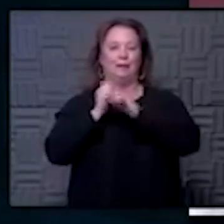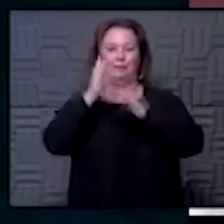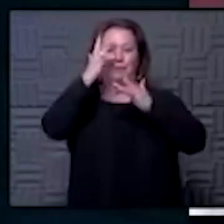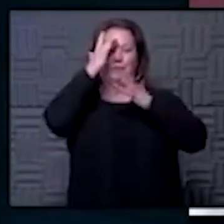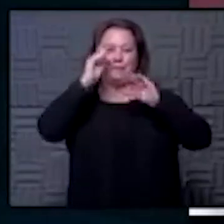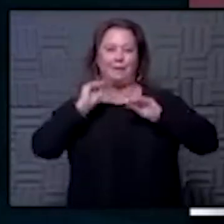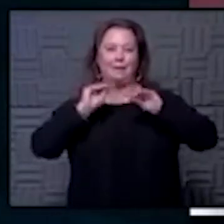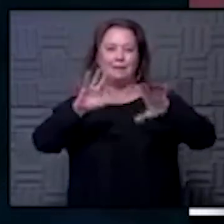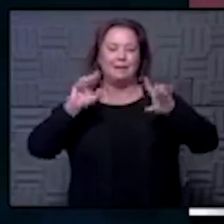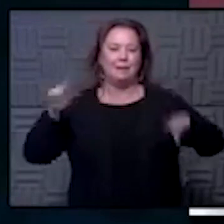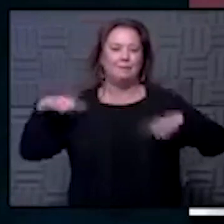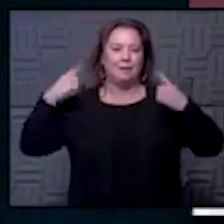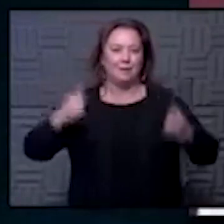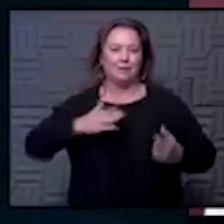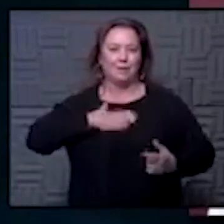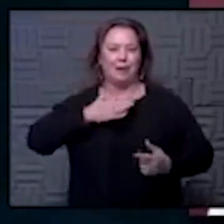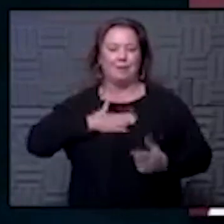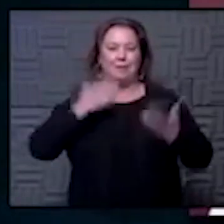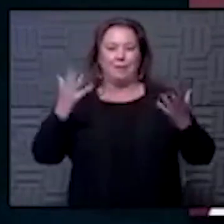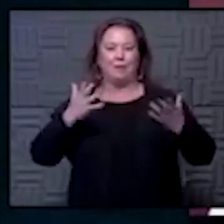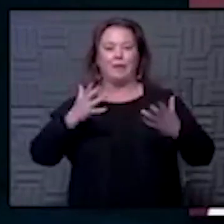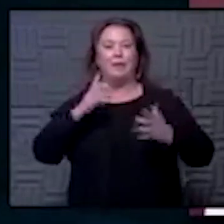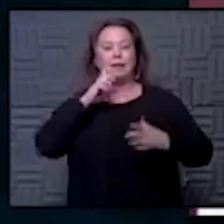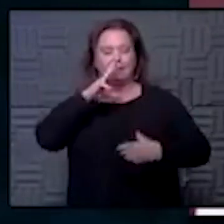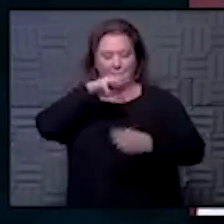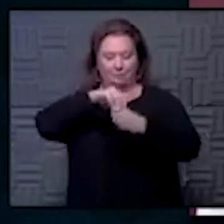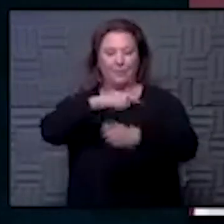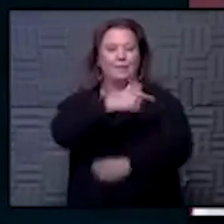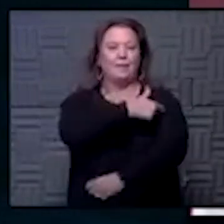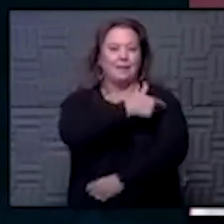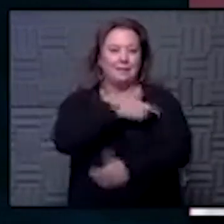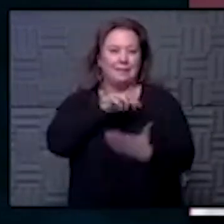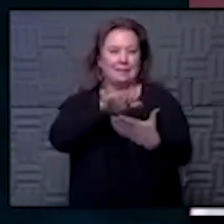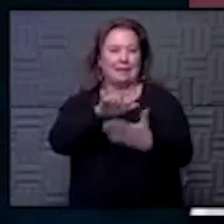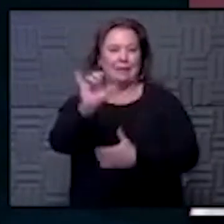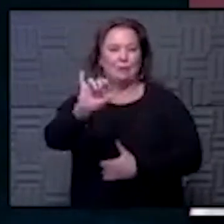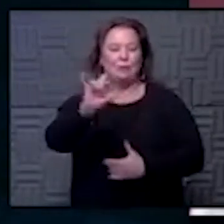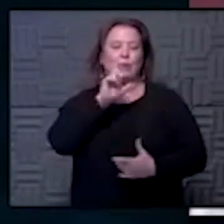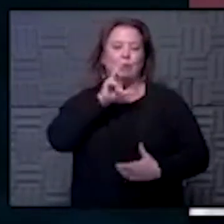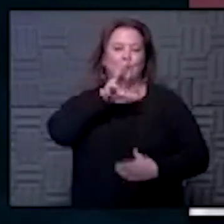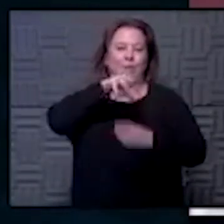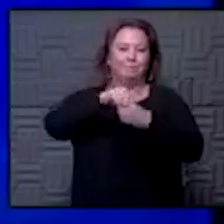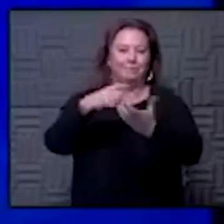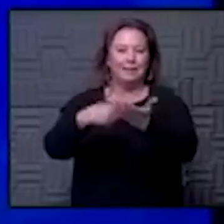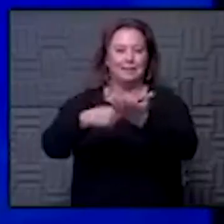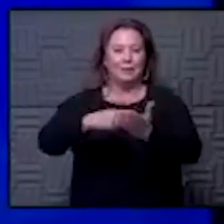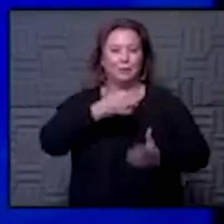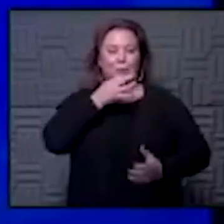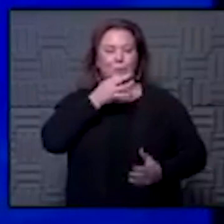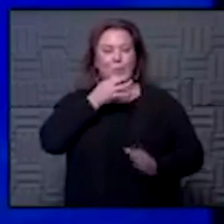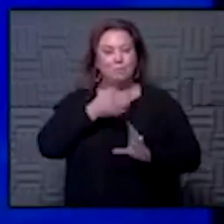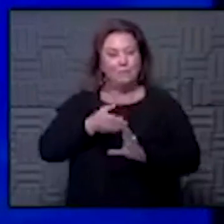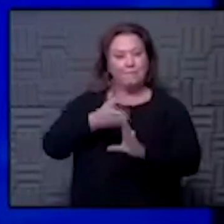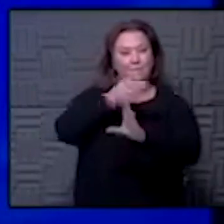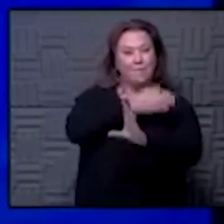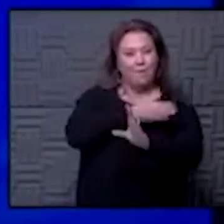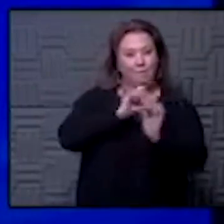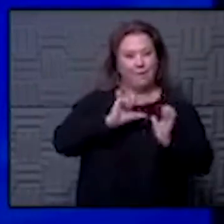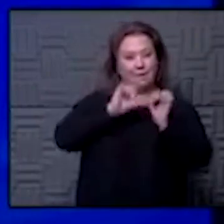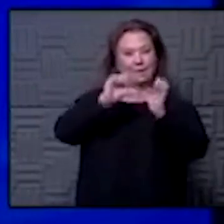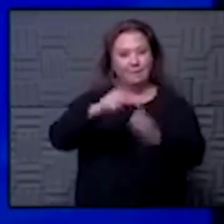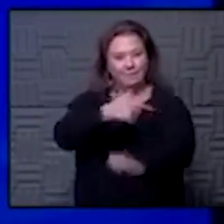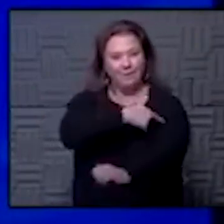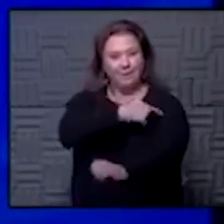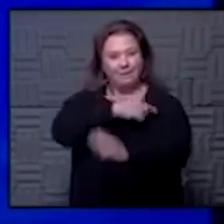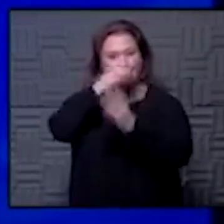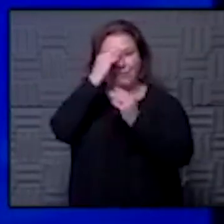and so I'm delighted to have him on. He's also part of this vaccine trial, and we're going to get into that discussion in just a moment. But before we jump into all the vaccine